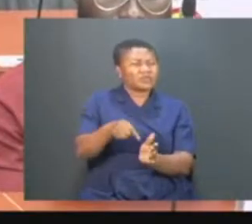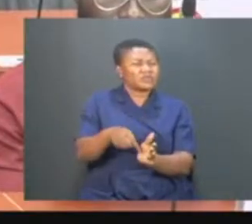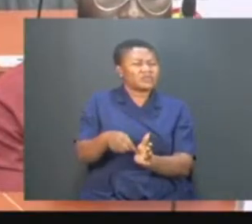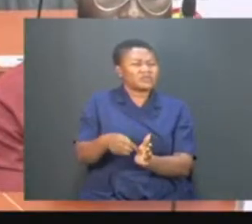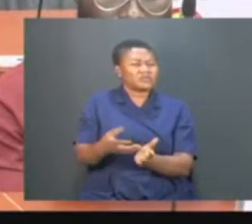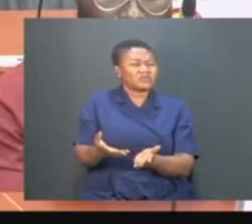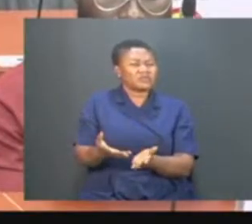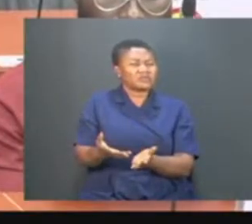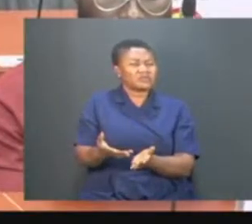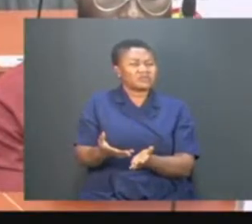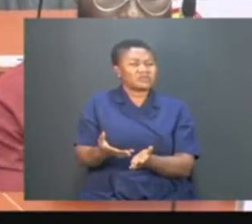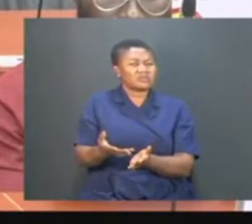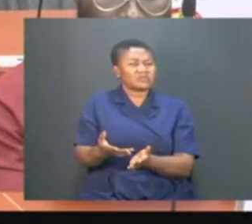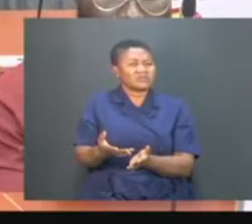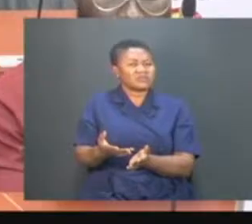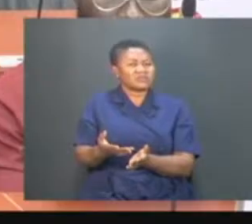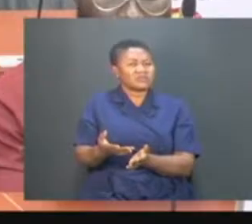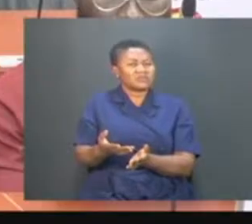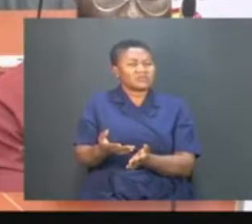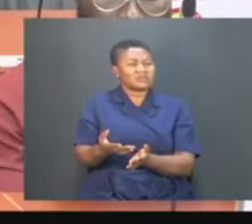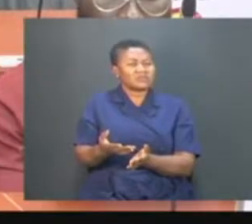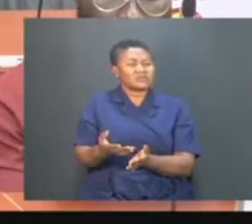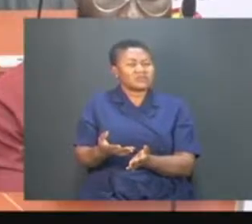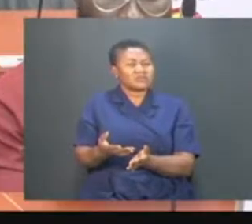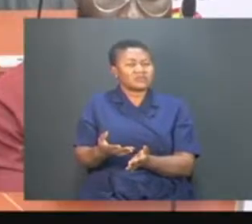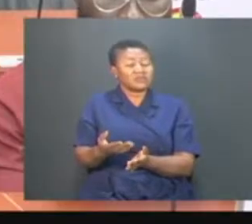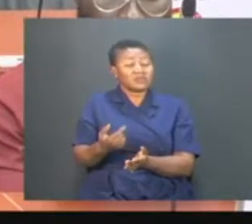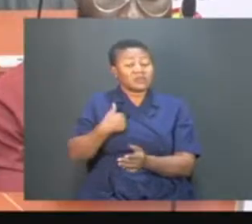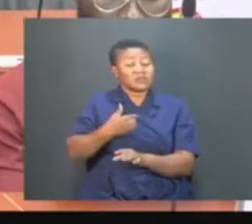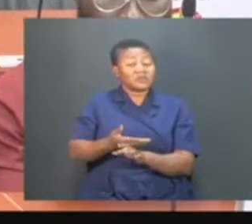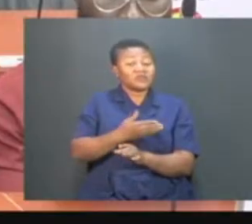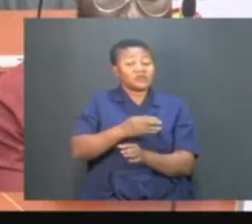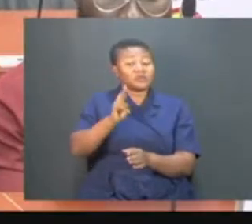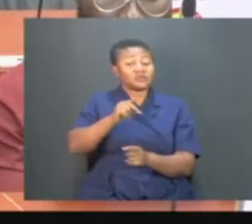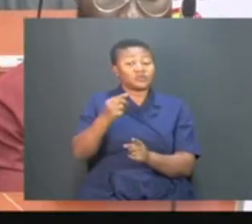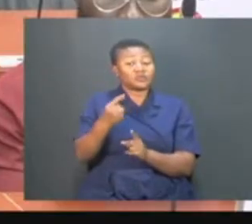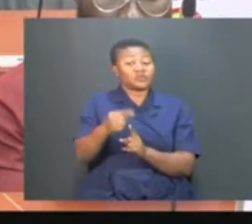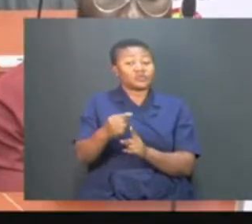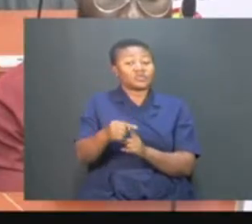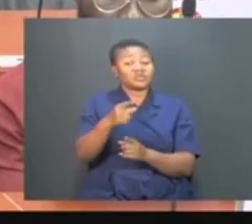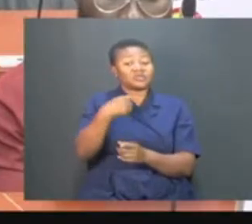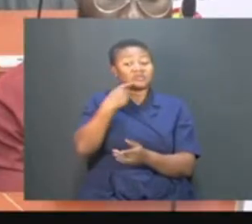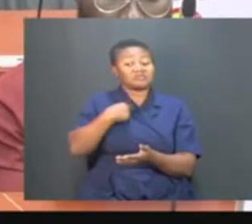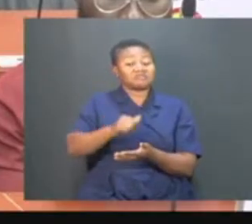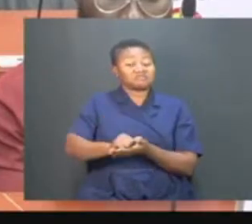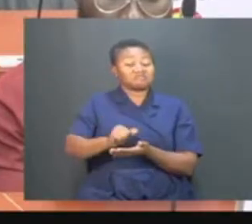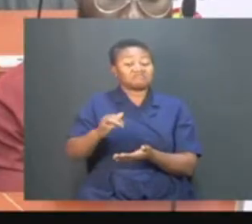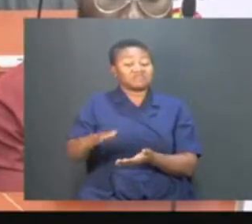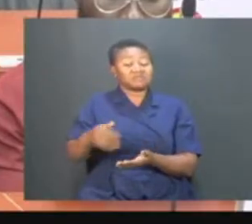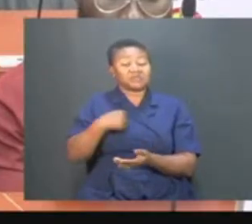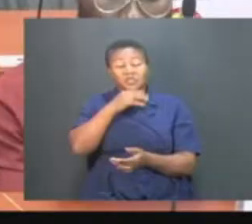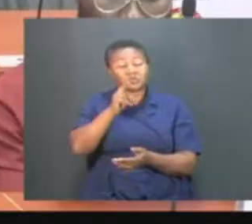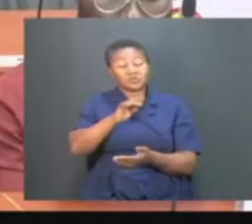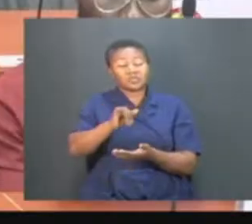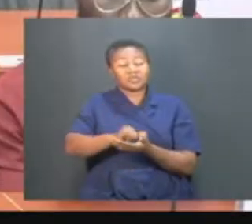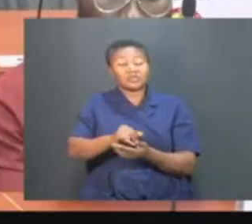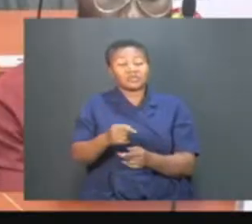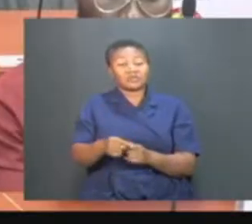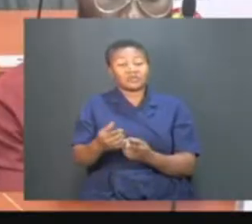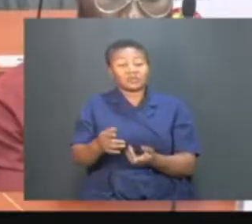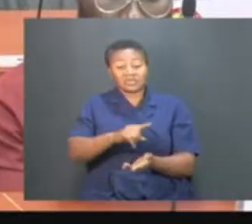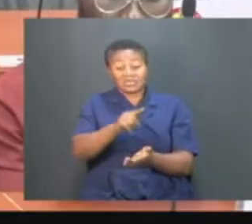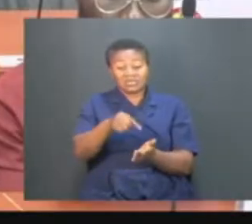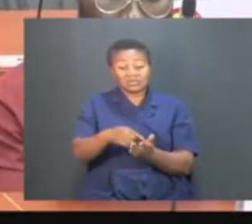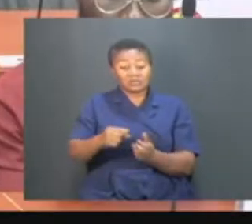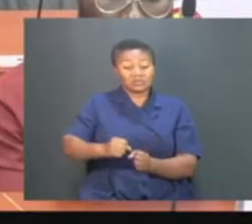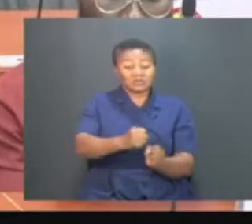I use the word you asked me to retract, so I'll use it again. These dysfunctional strategic positions that have been very drift